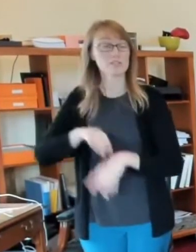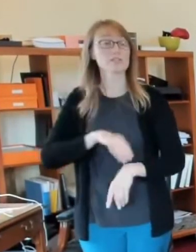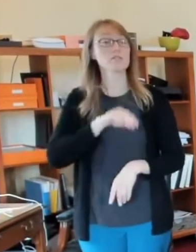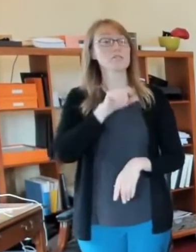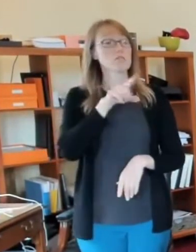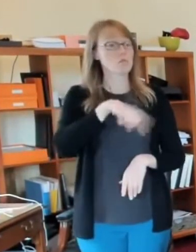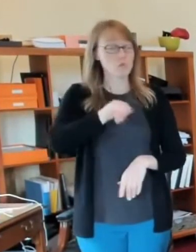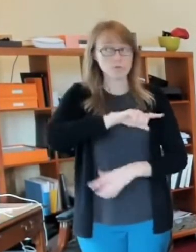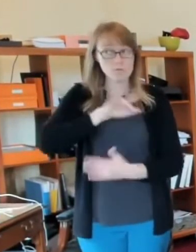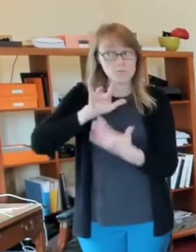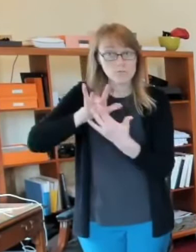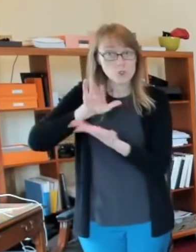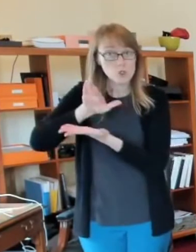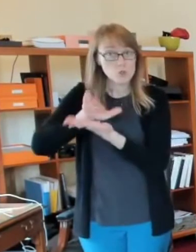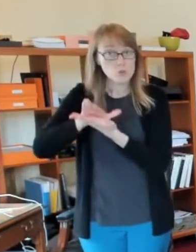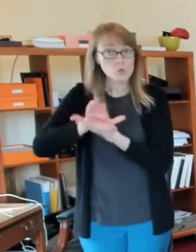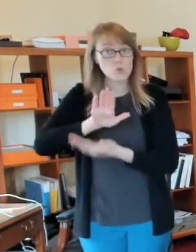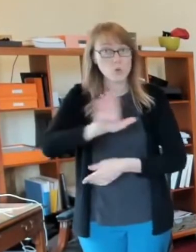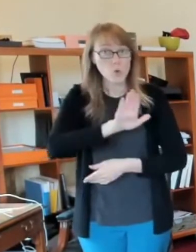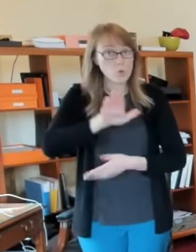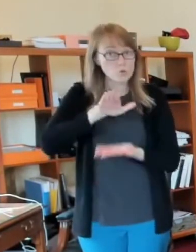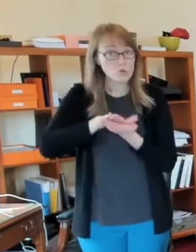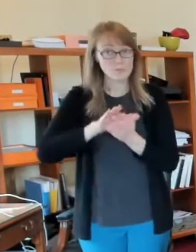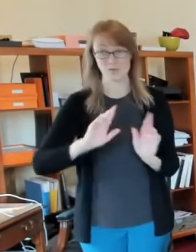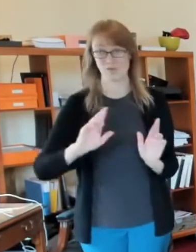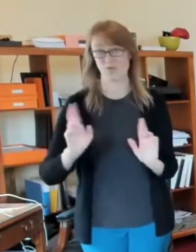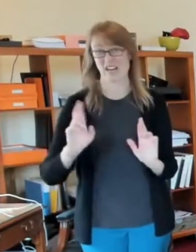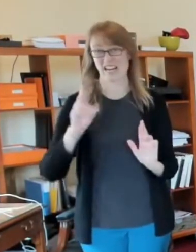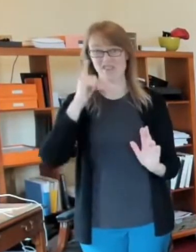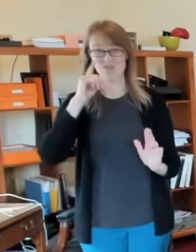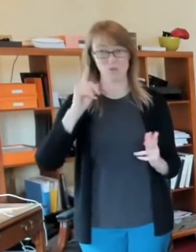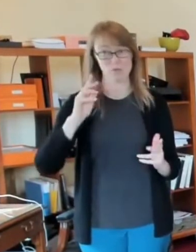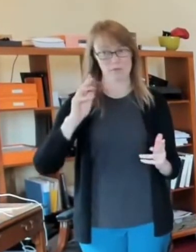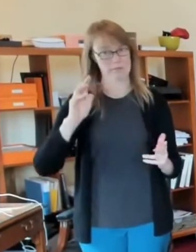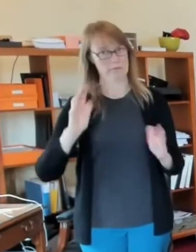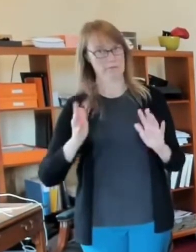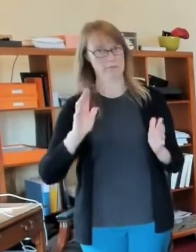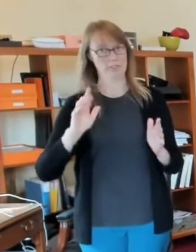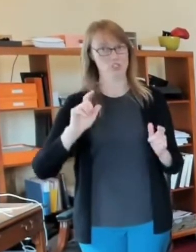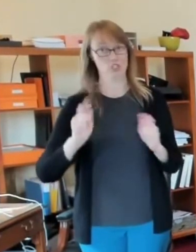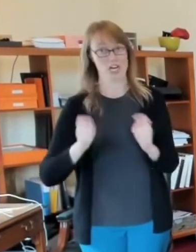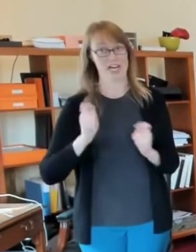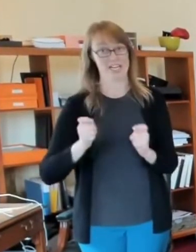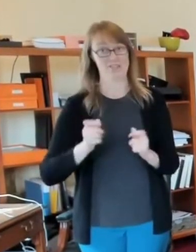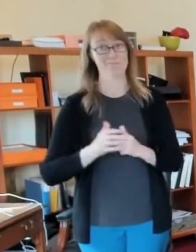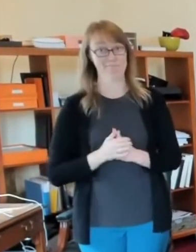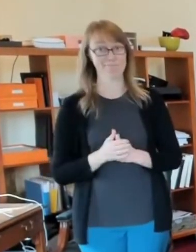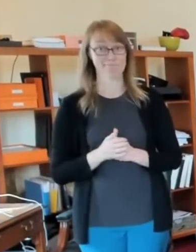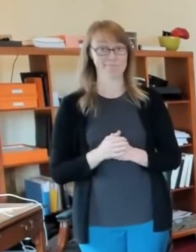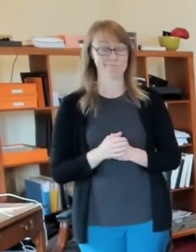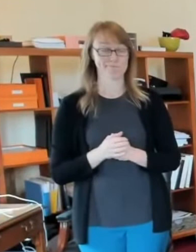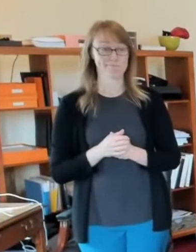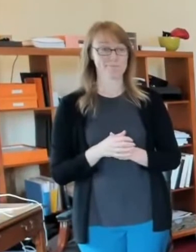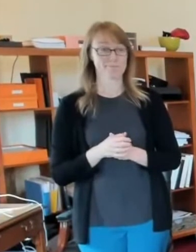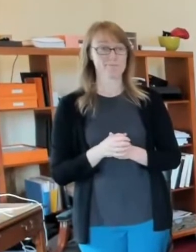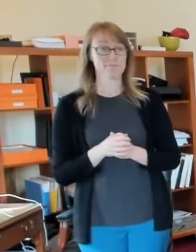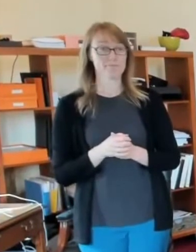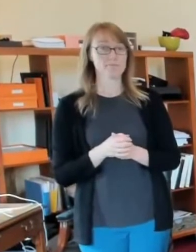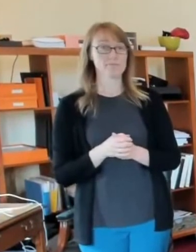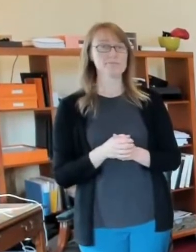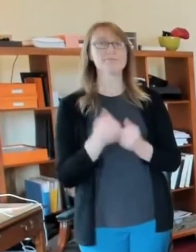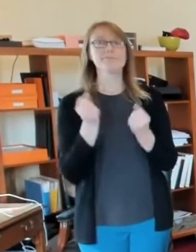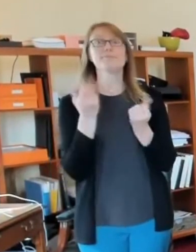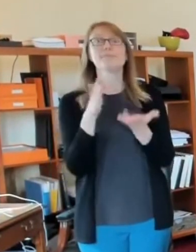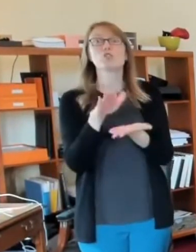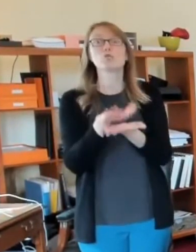and be prepared maybe for changes. I know there are discussions in many school districts.